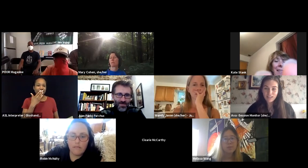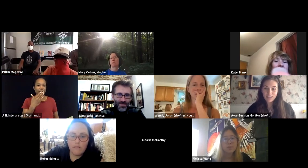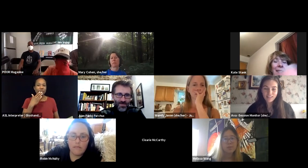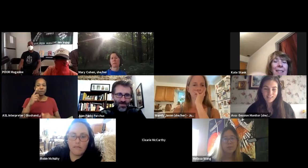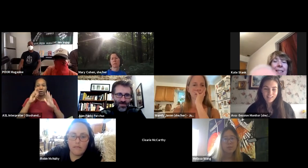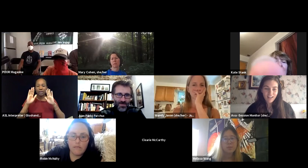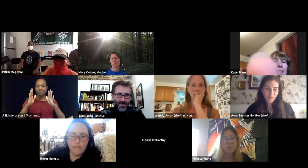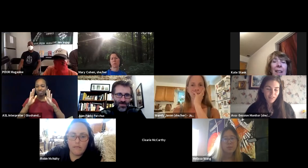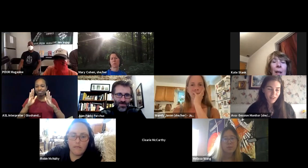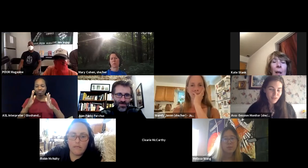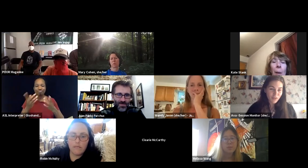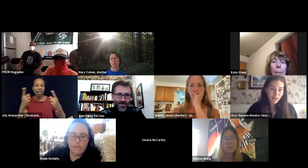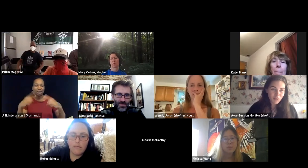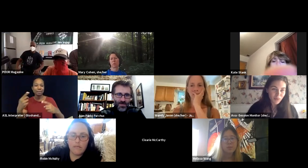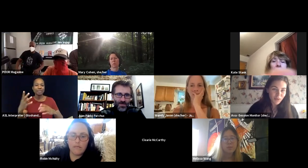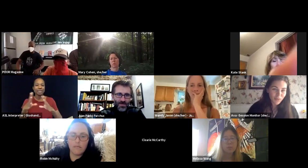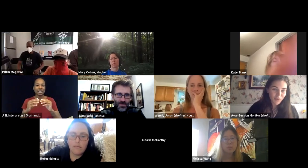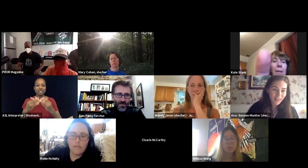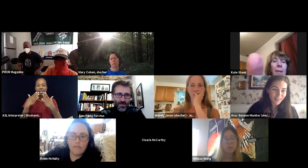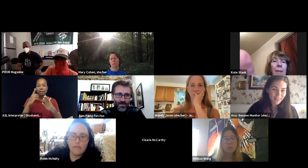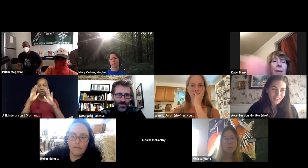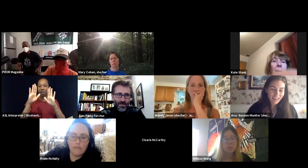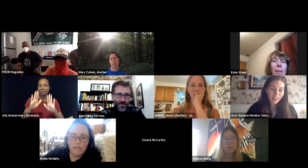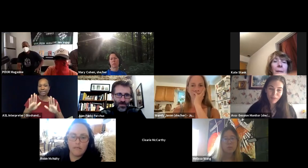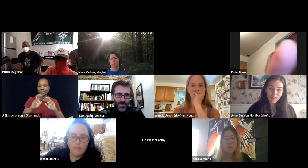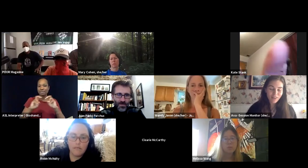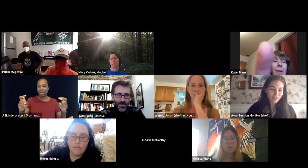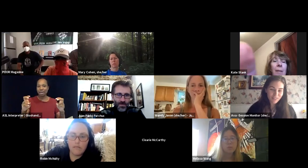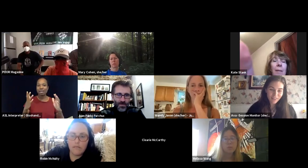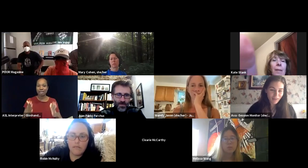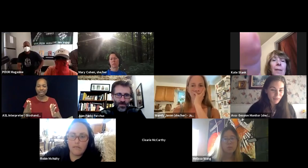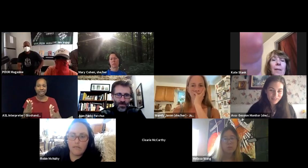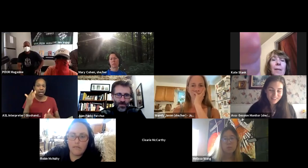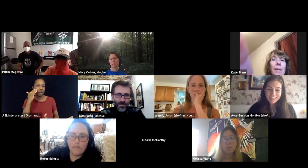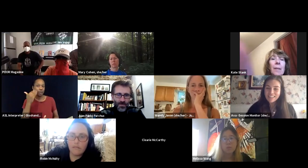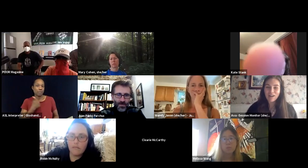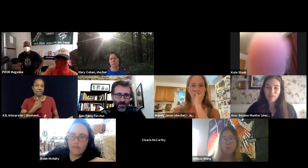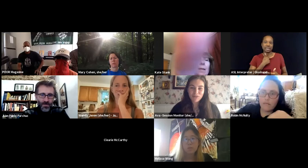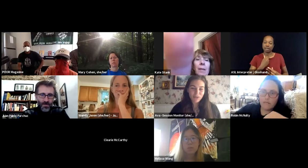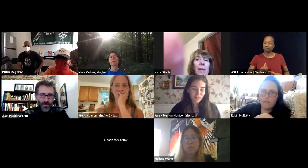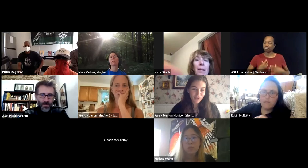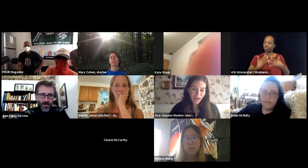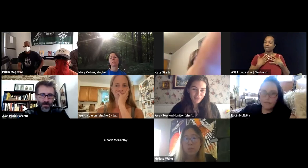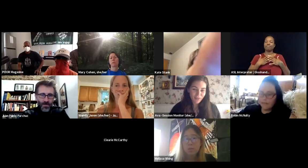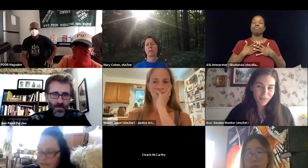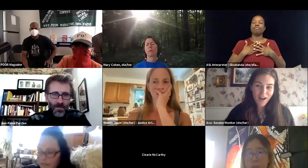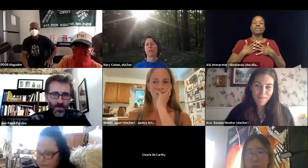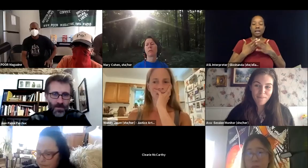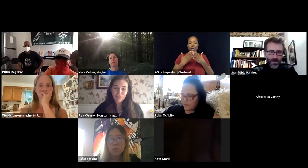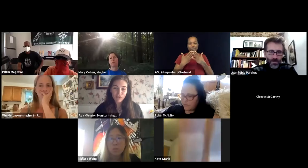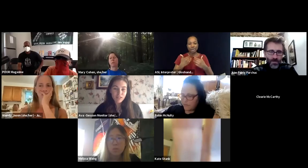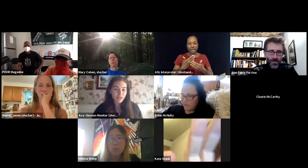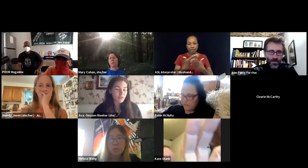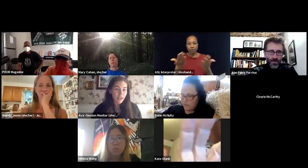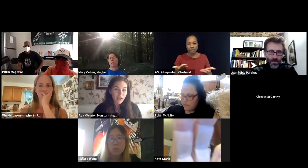for attending. Thank you to the amazing panel that we had here today. I know myself is very moved, and we're so grateful to have you.